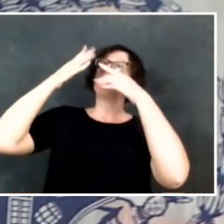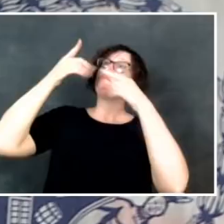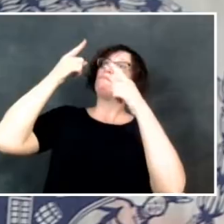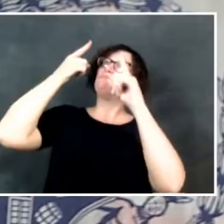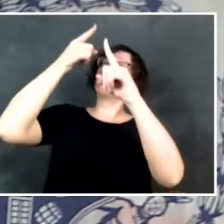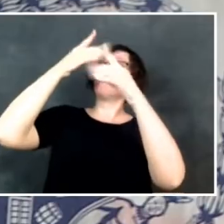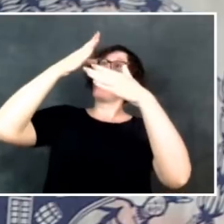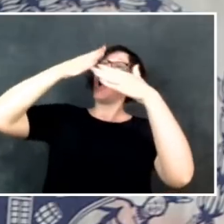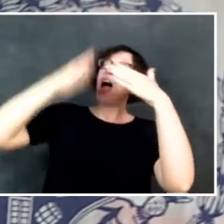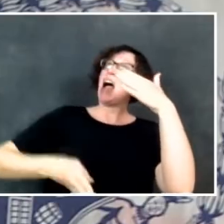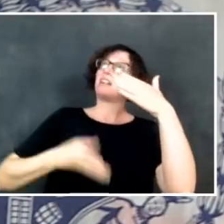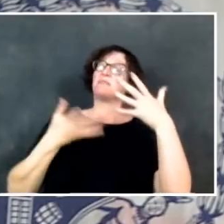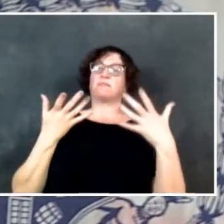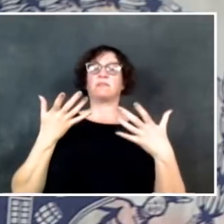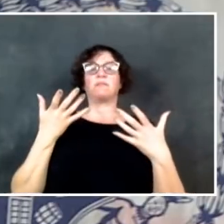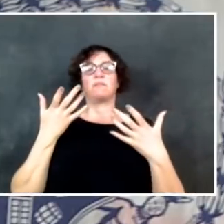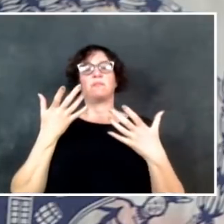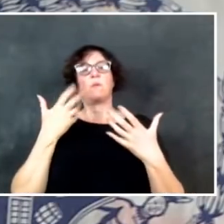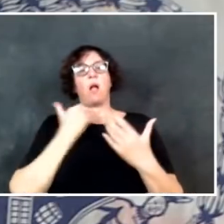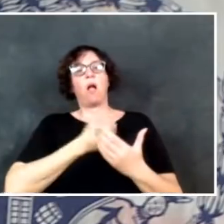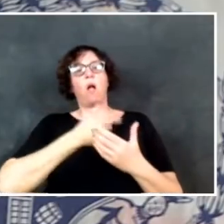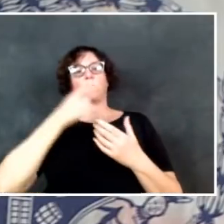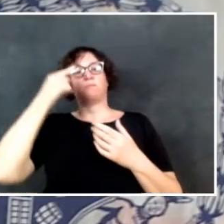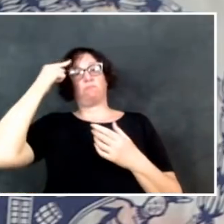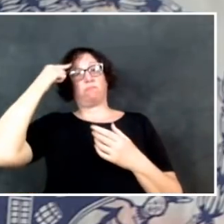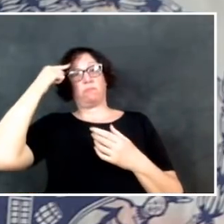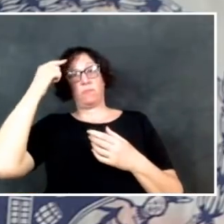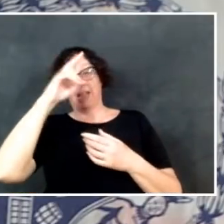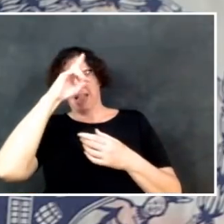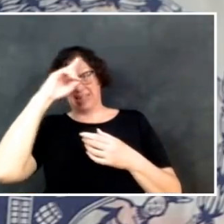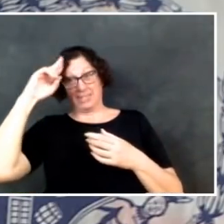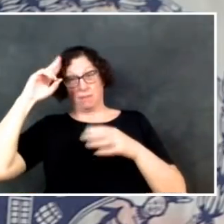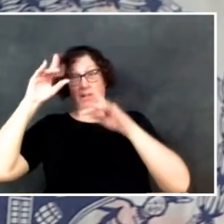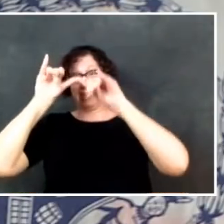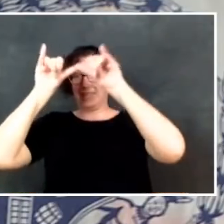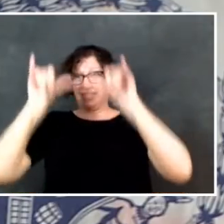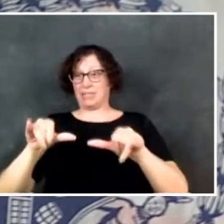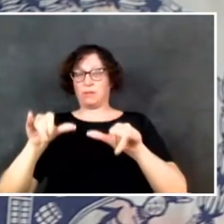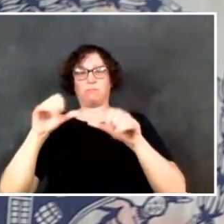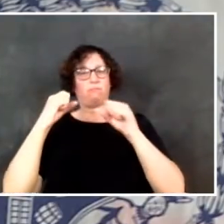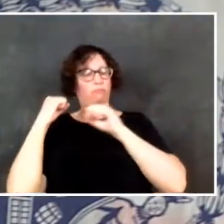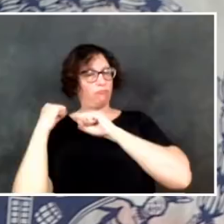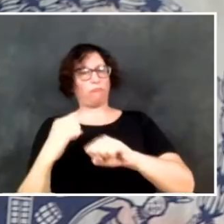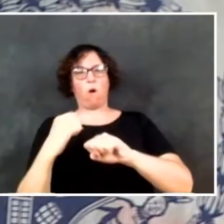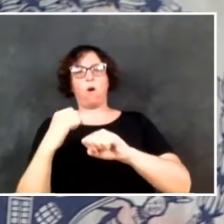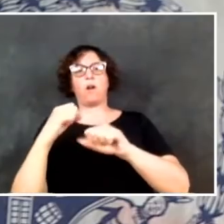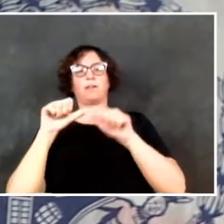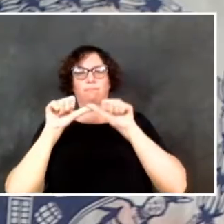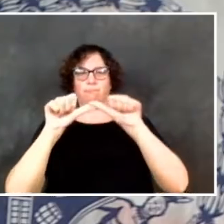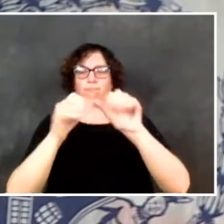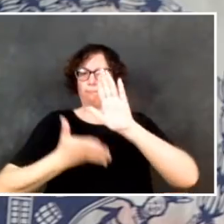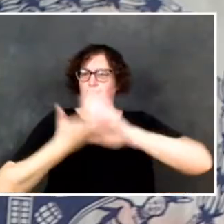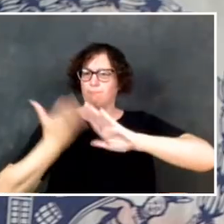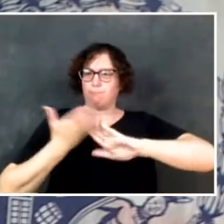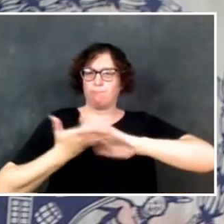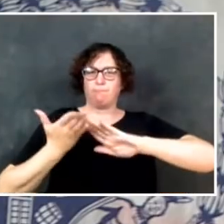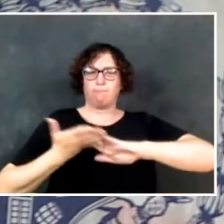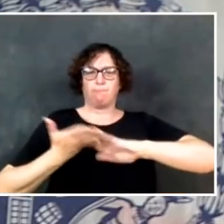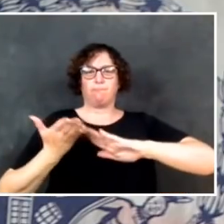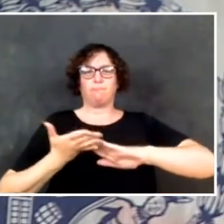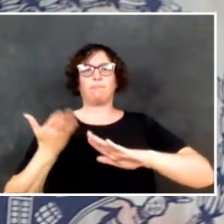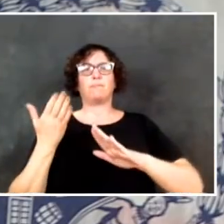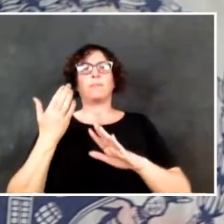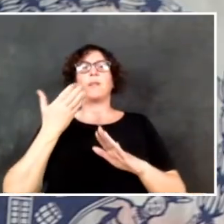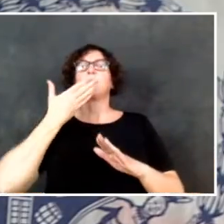our hospital system was strong and could sustain this crisis. Thank God for our healthcare workers, our doctors, our nurses.